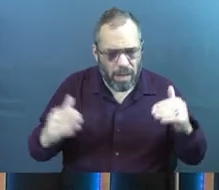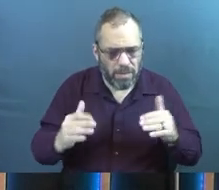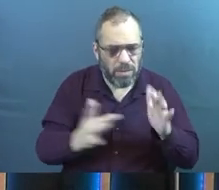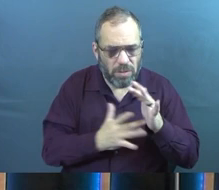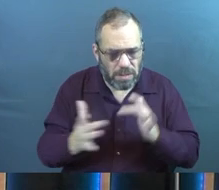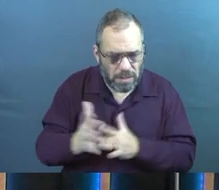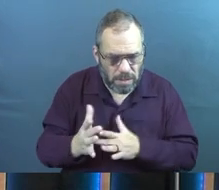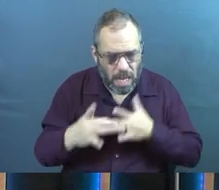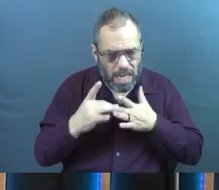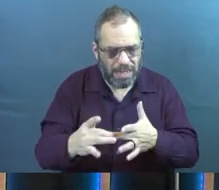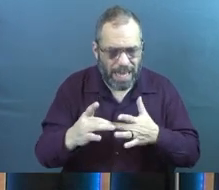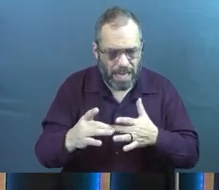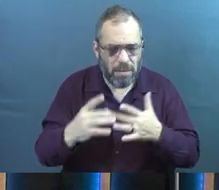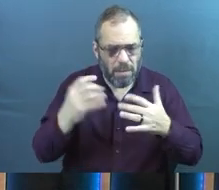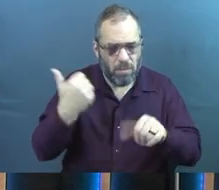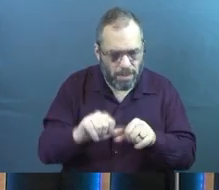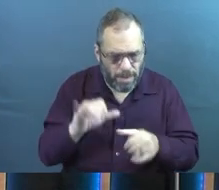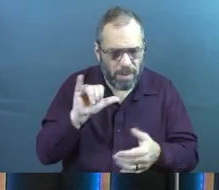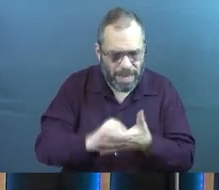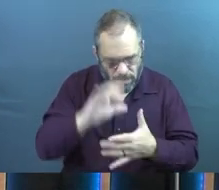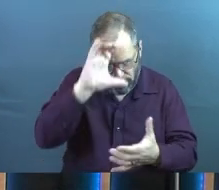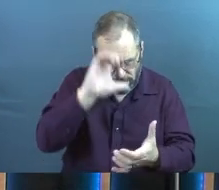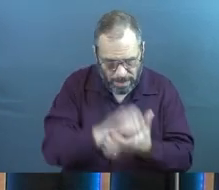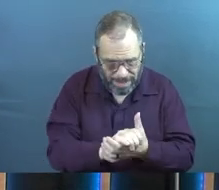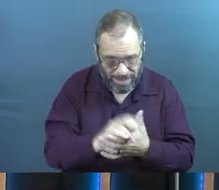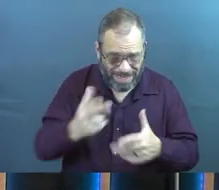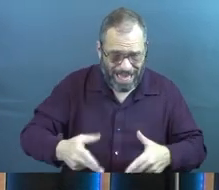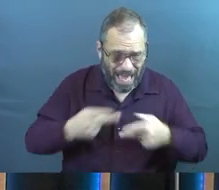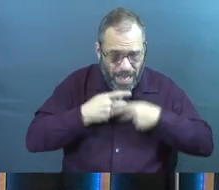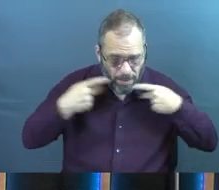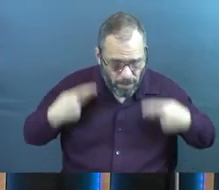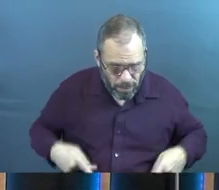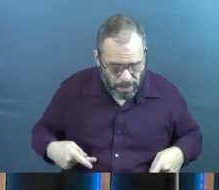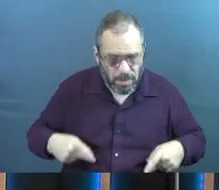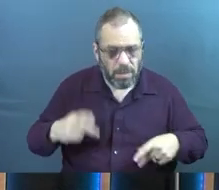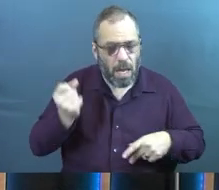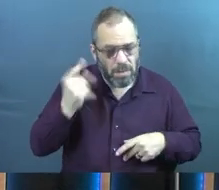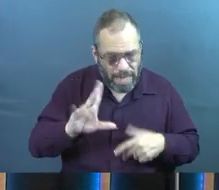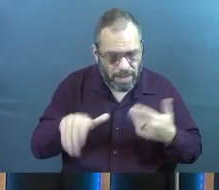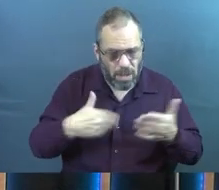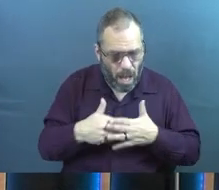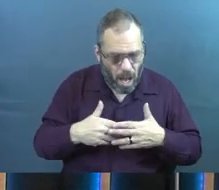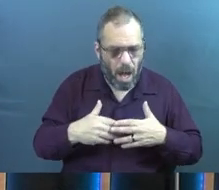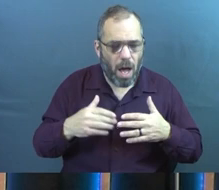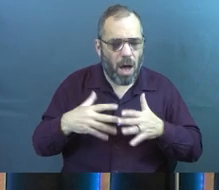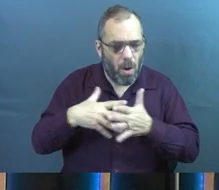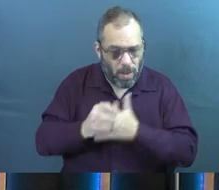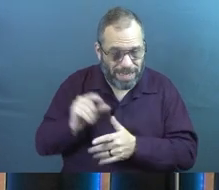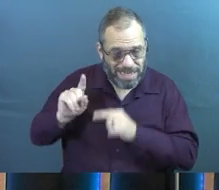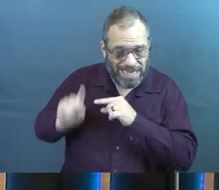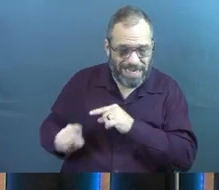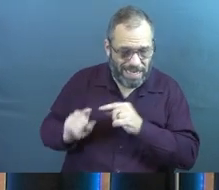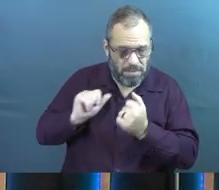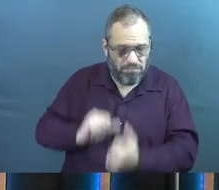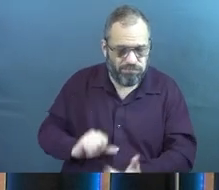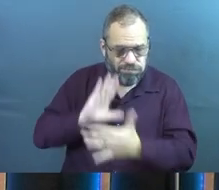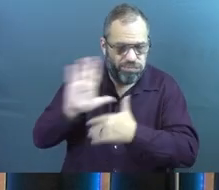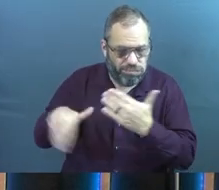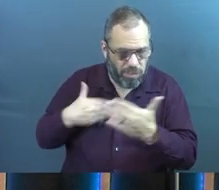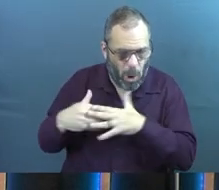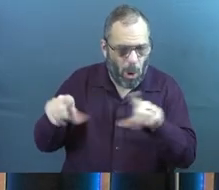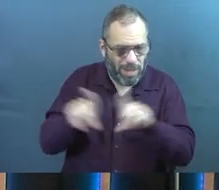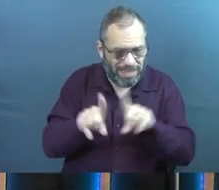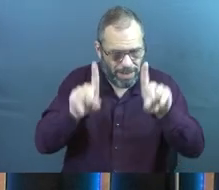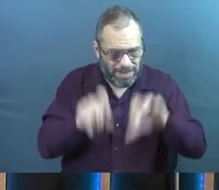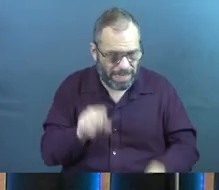Son of God, let us hold firmly to what we believe. This high priest of ours understands our weaknesses, for he faced all the